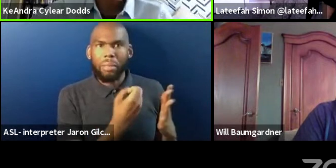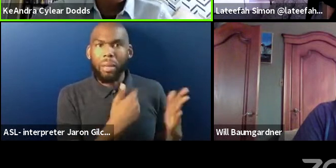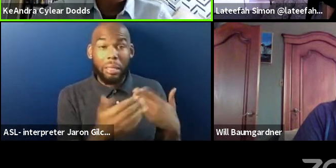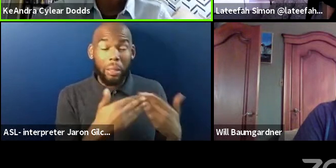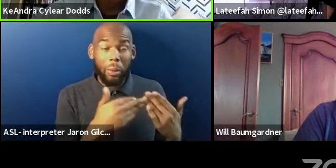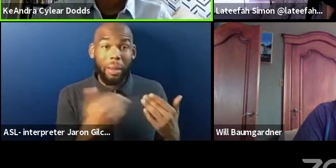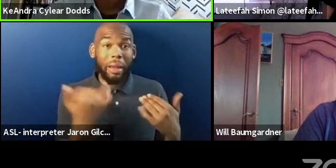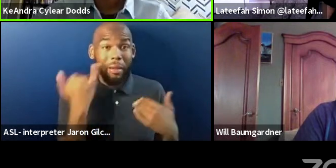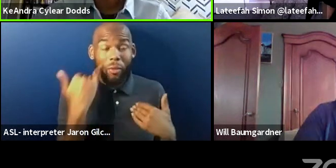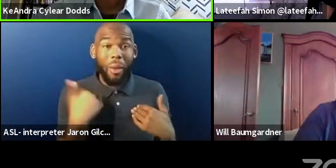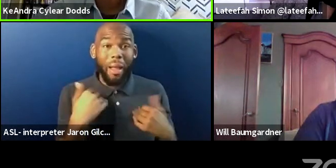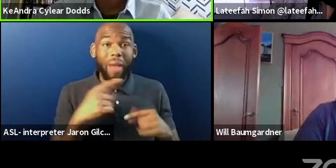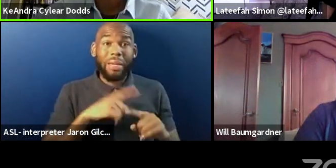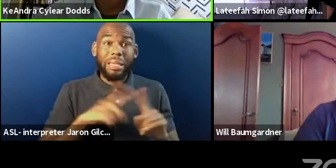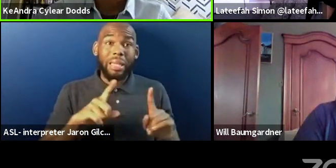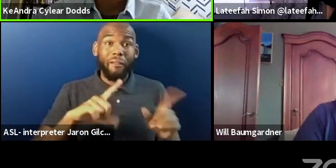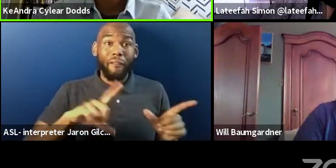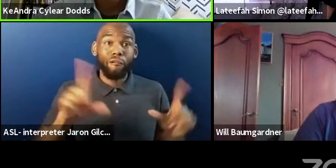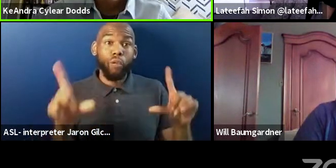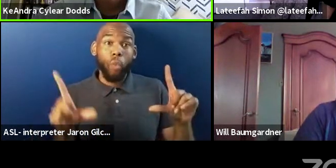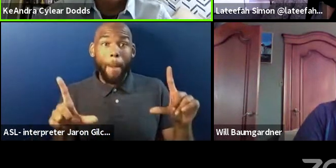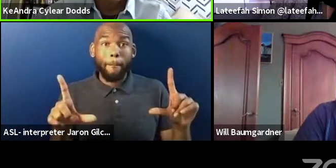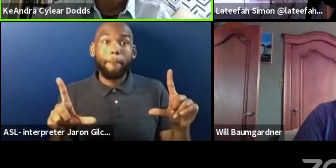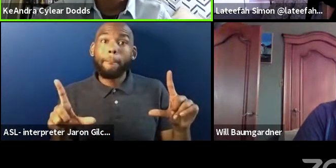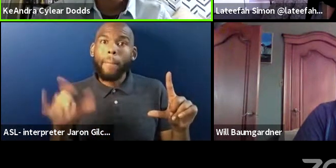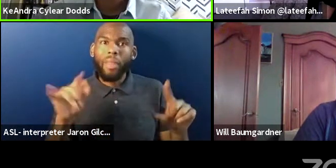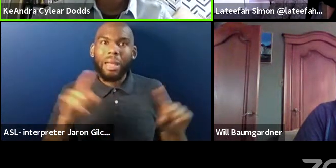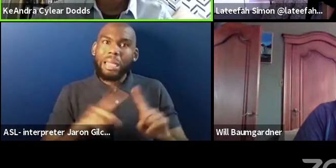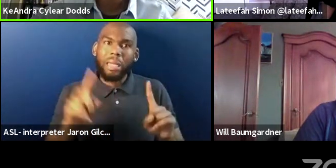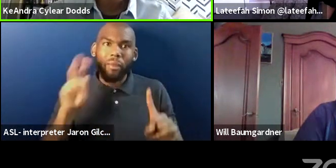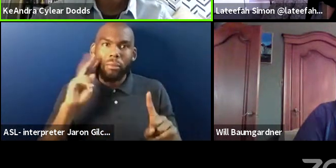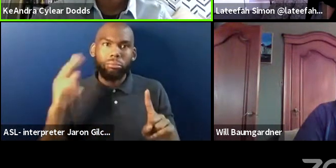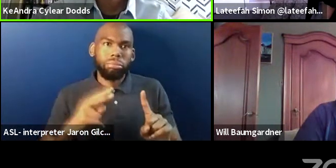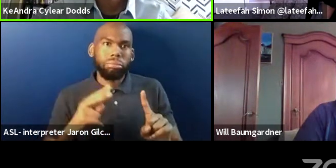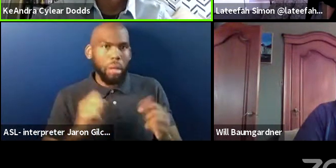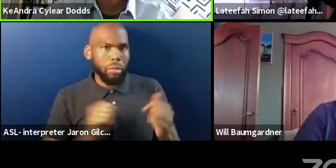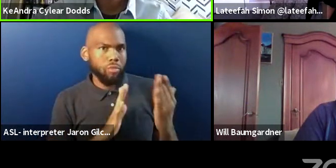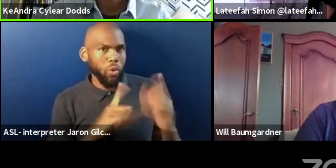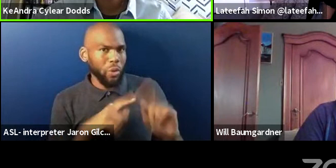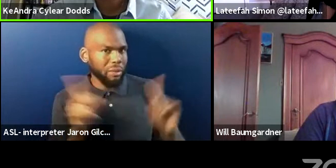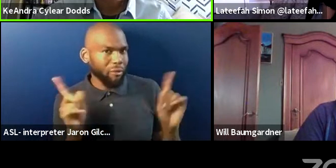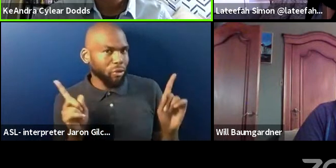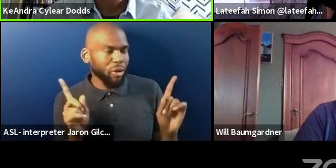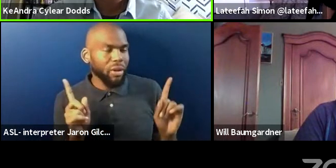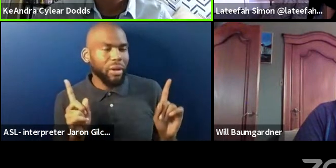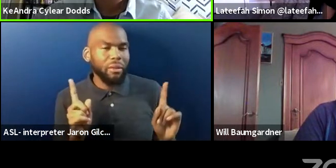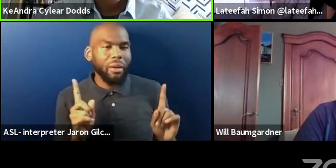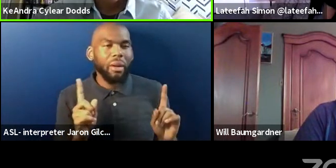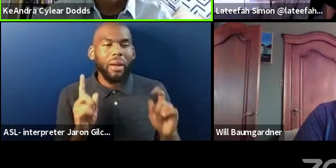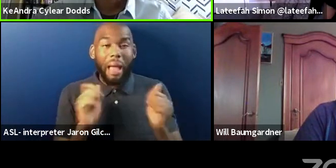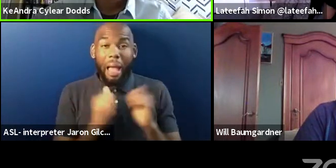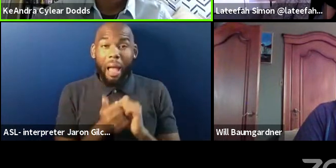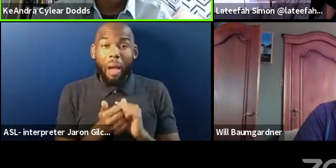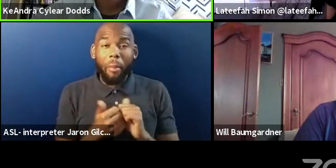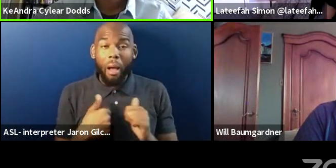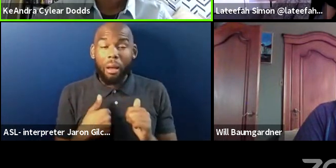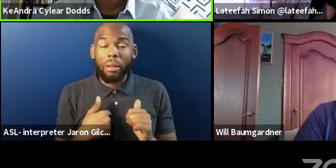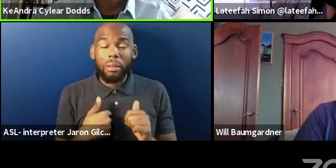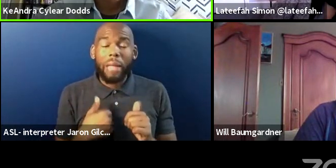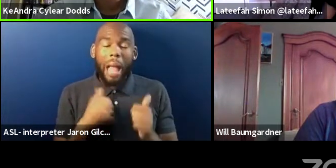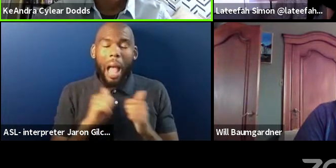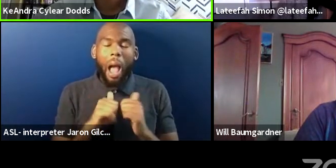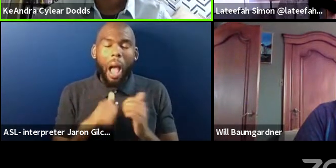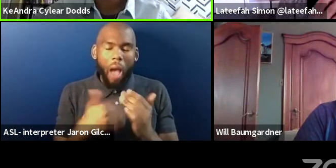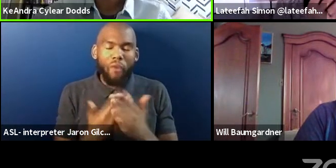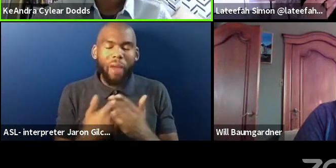providing benefit, that's a total different way of thinking, a total different approach that helps us get to more equitable outcomes. But then